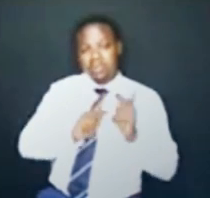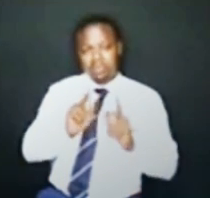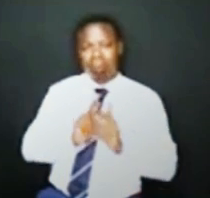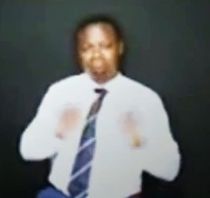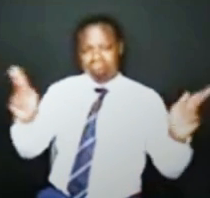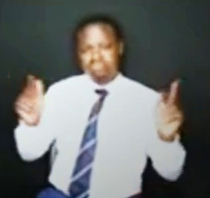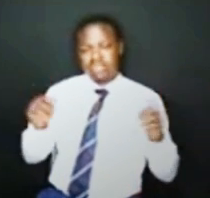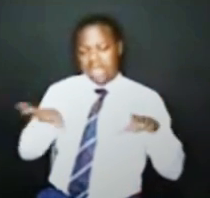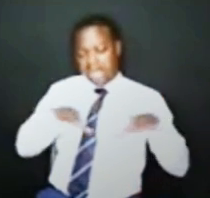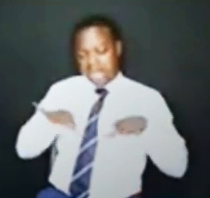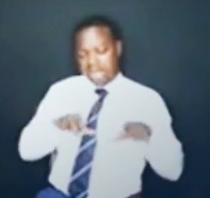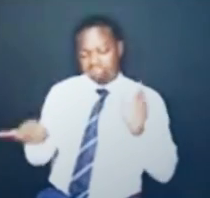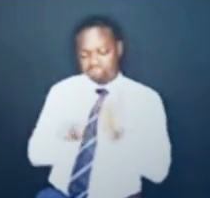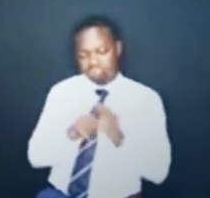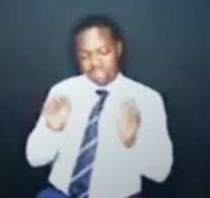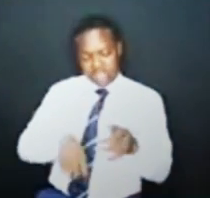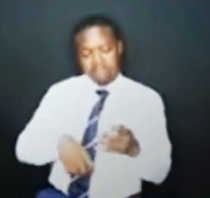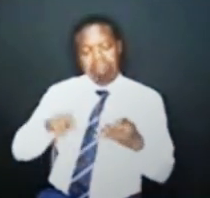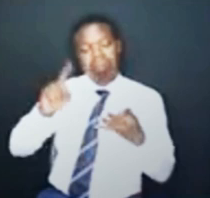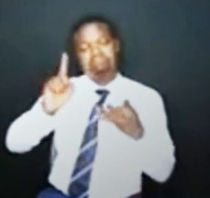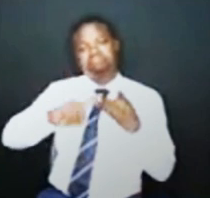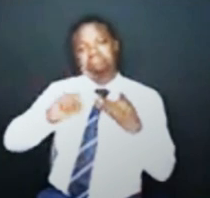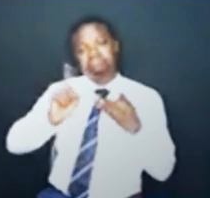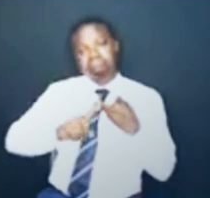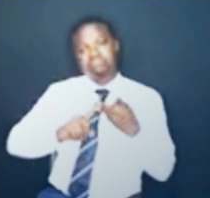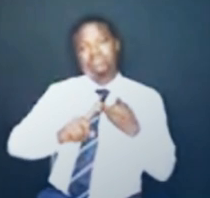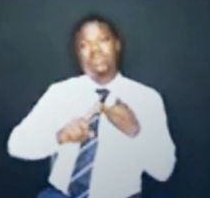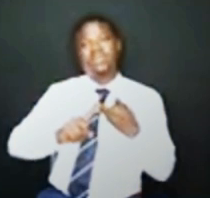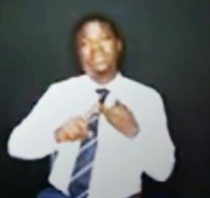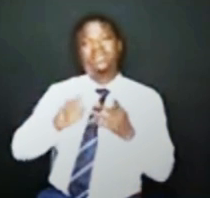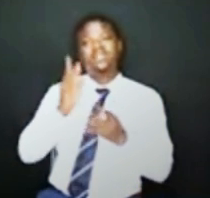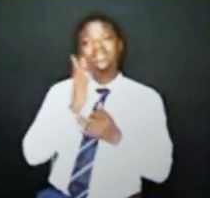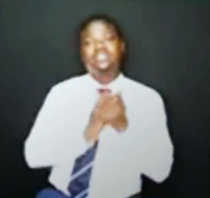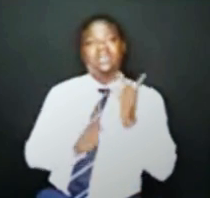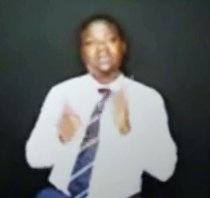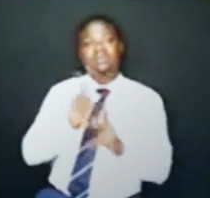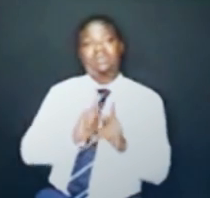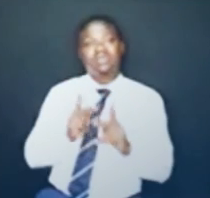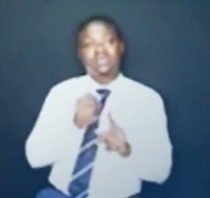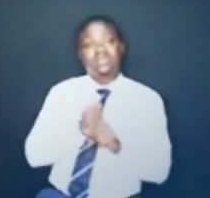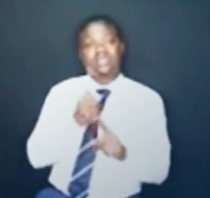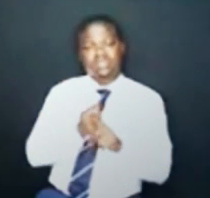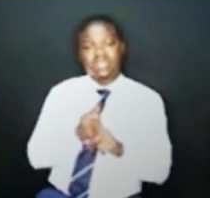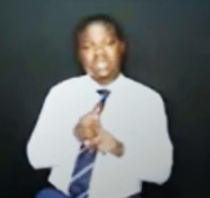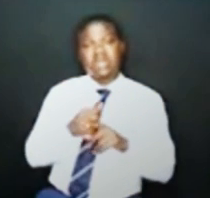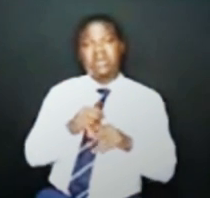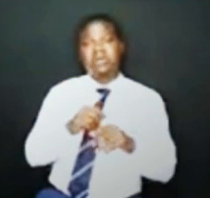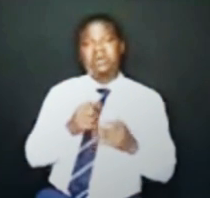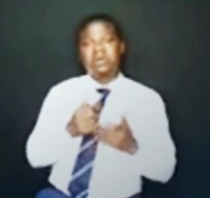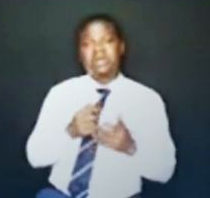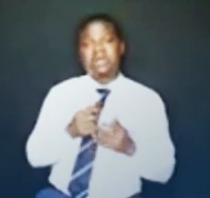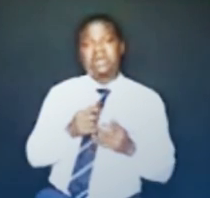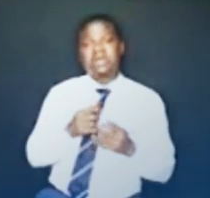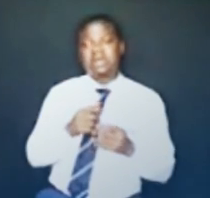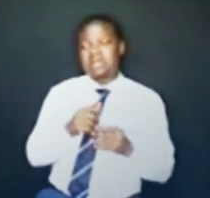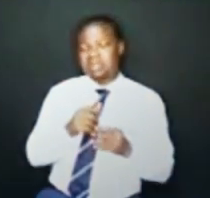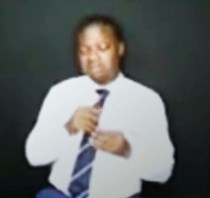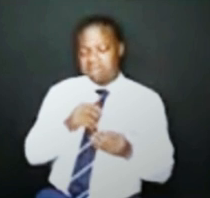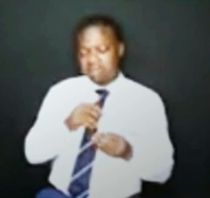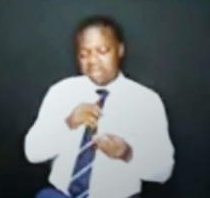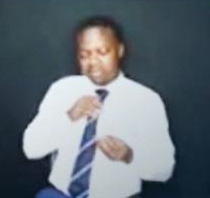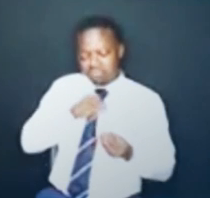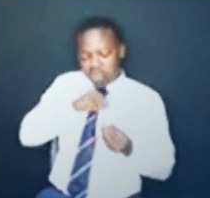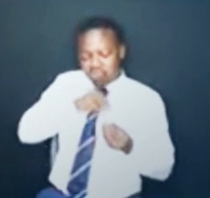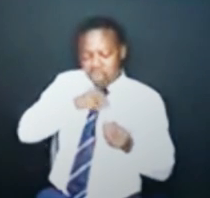Number 2, some repress it. Number 3,